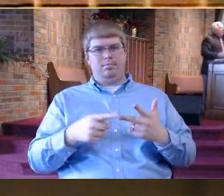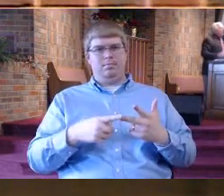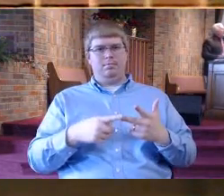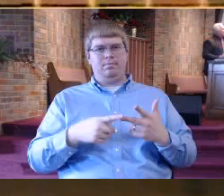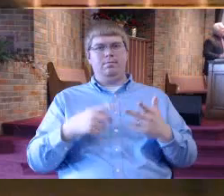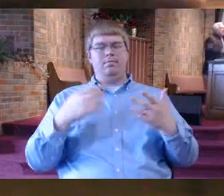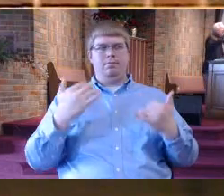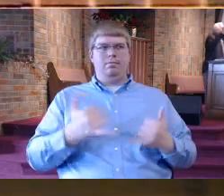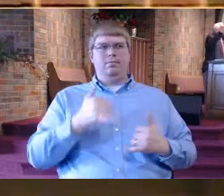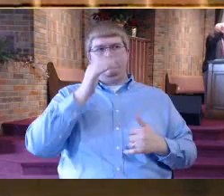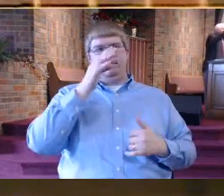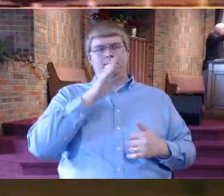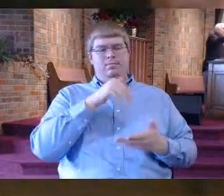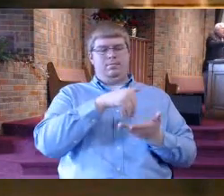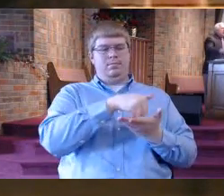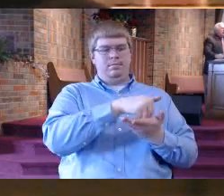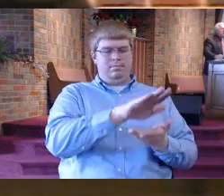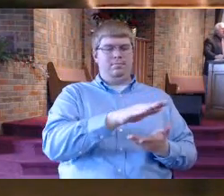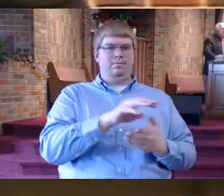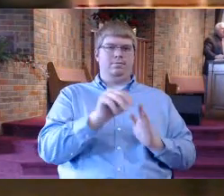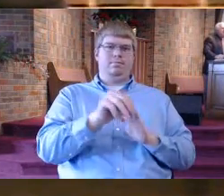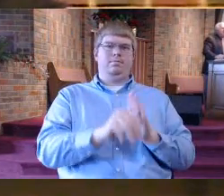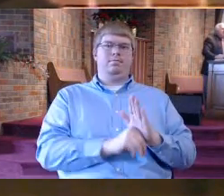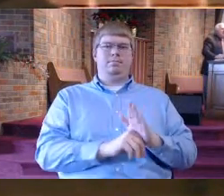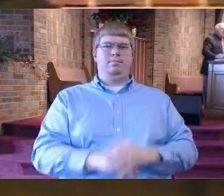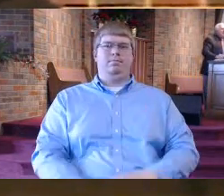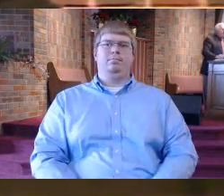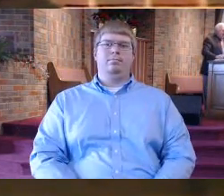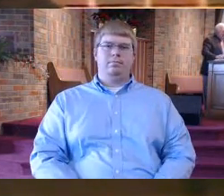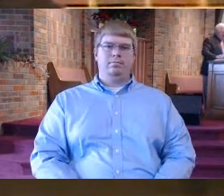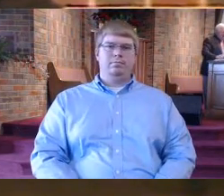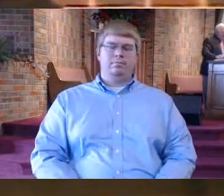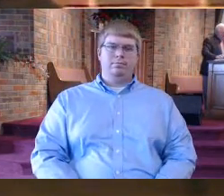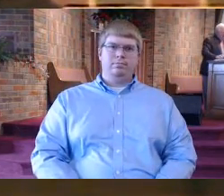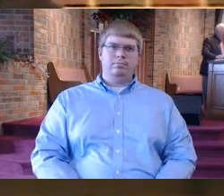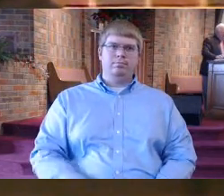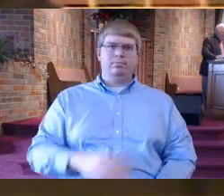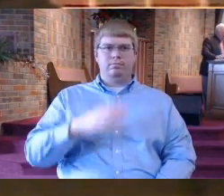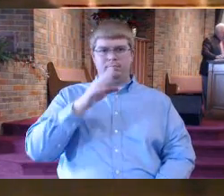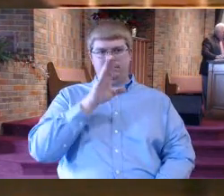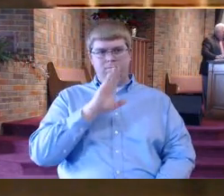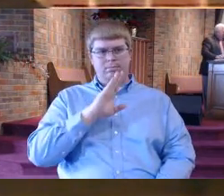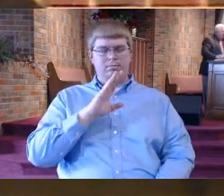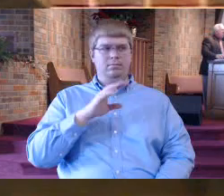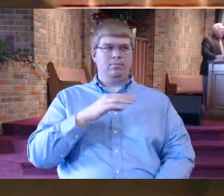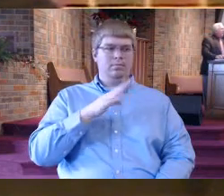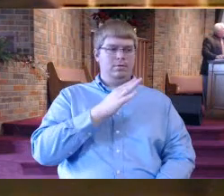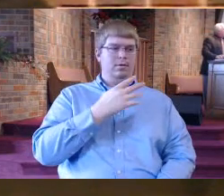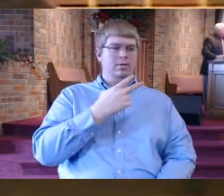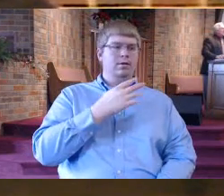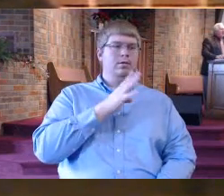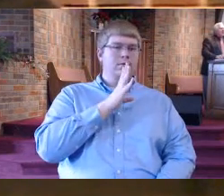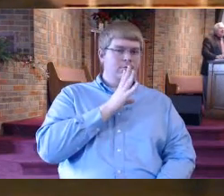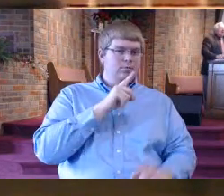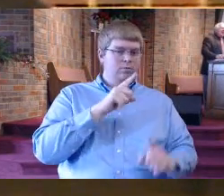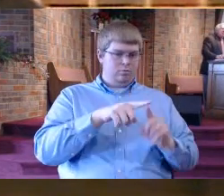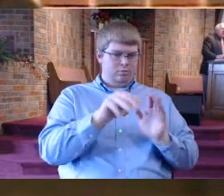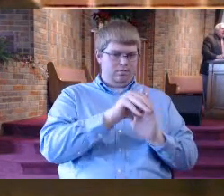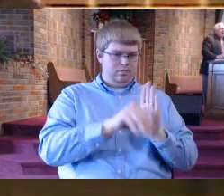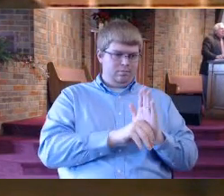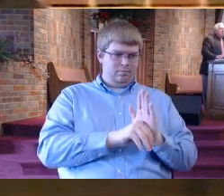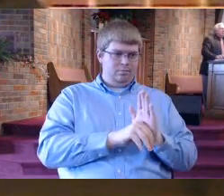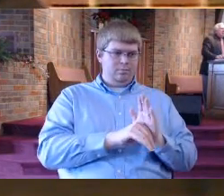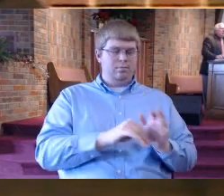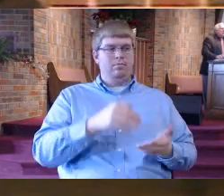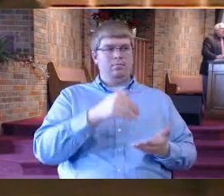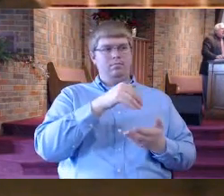Israel, and he says, I am sending you to take care of these people and this problem. God sent